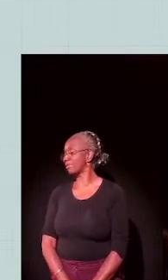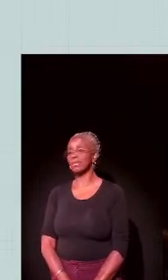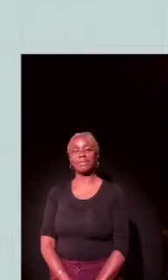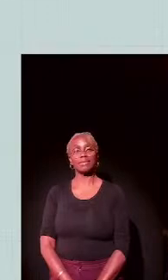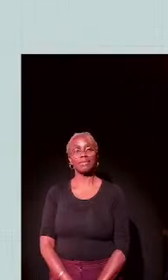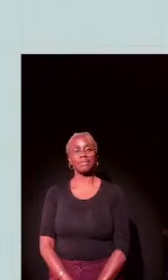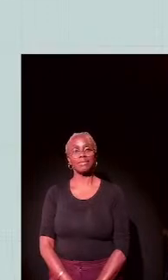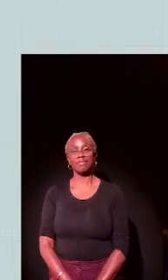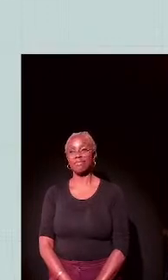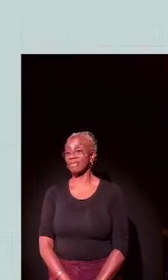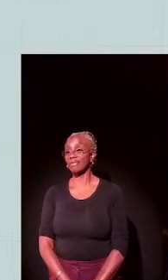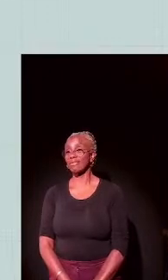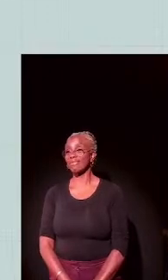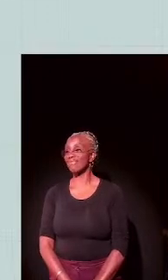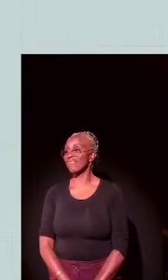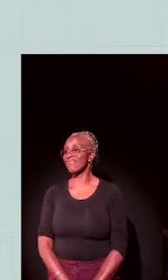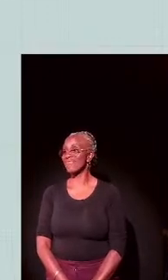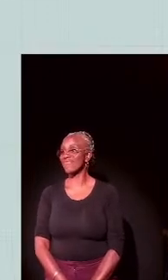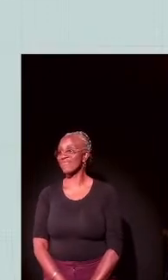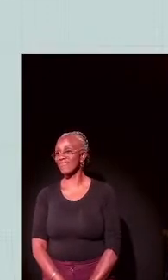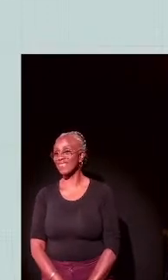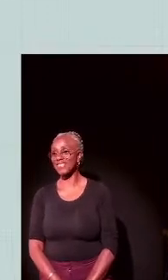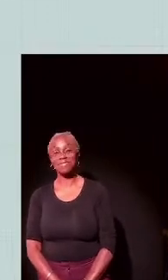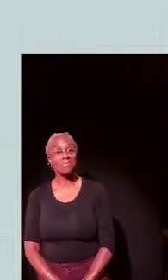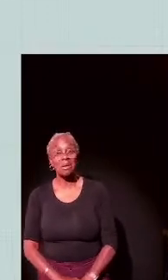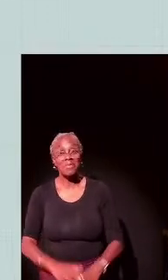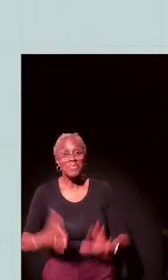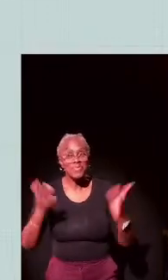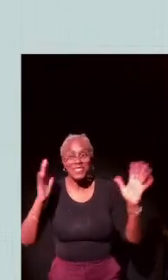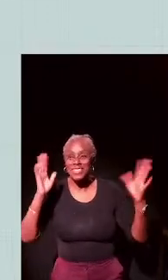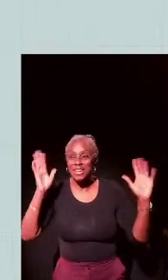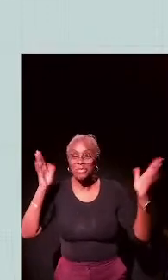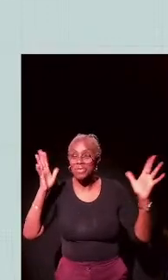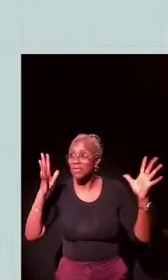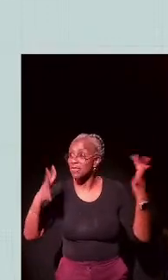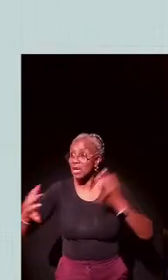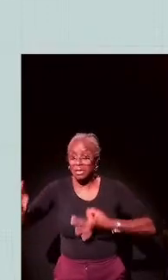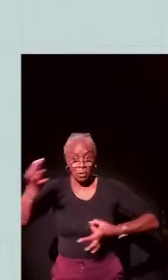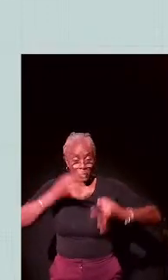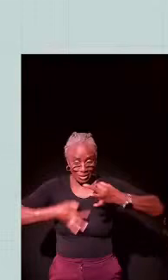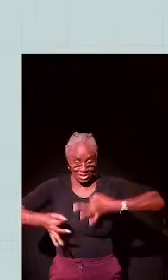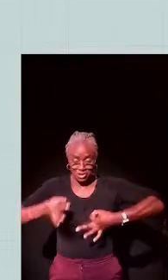Yeah, happy to demonstrate it a bit more later if anybody has questions later.